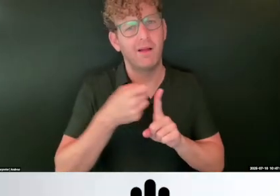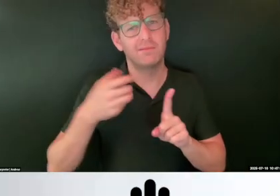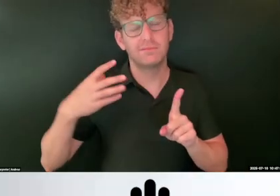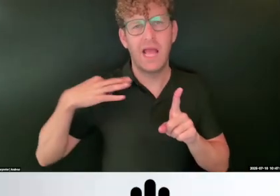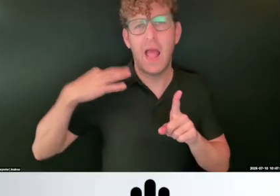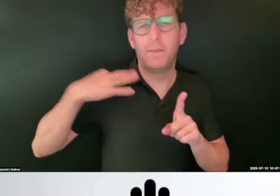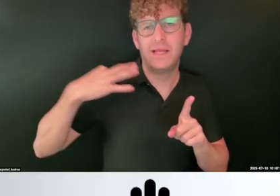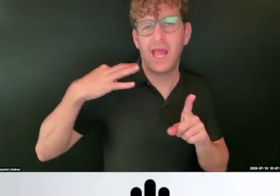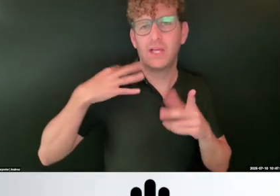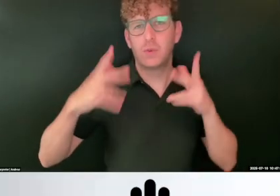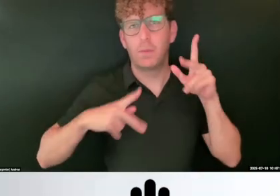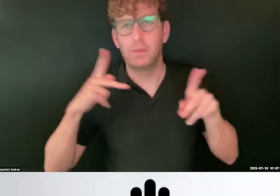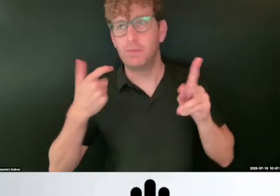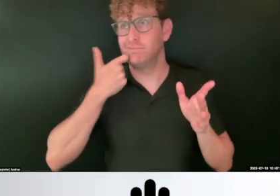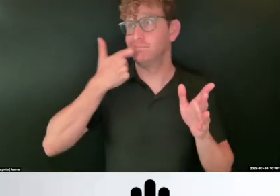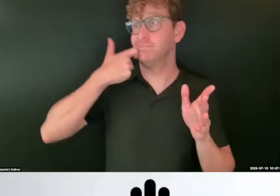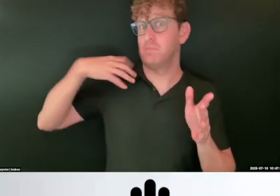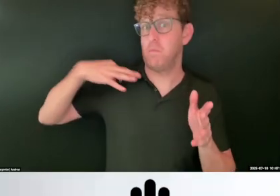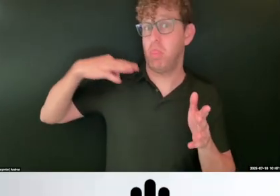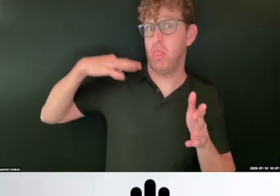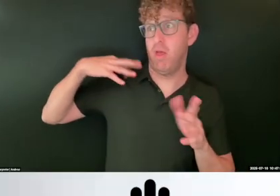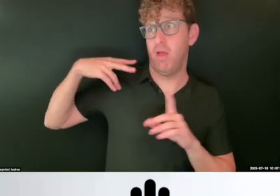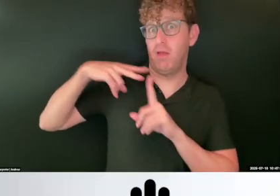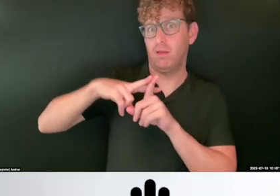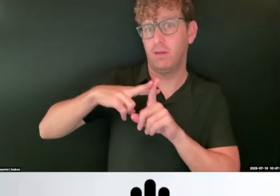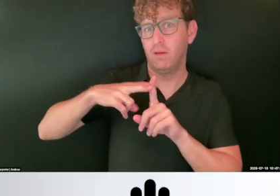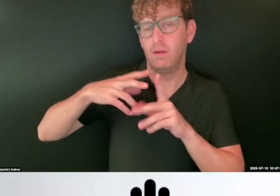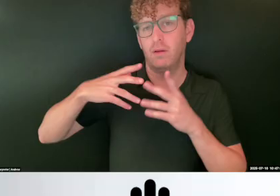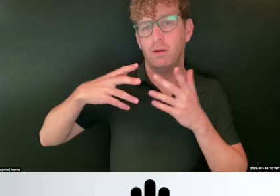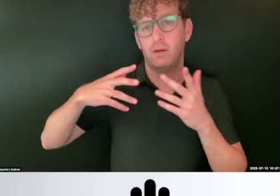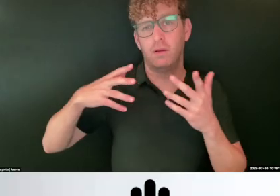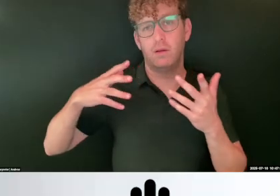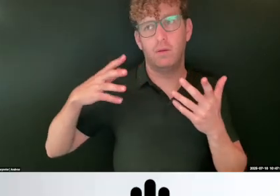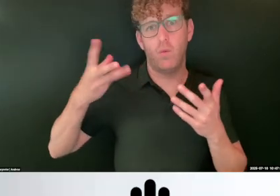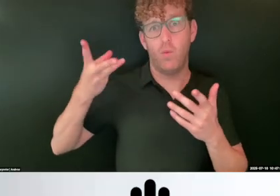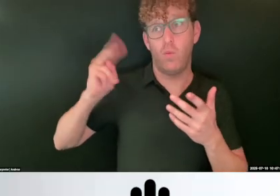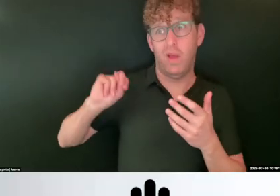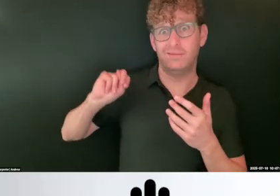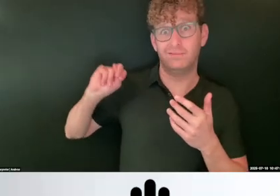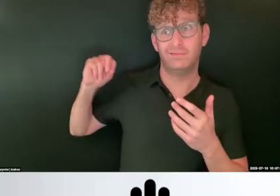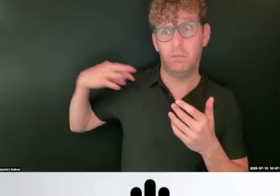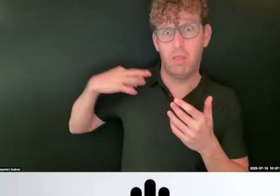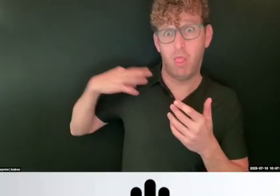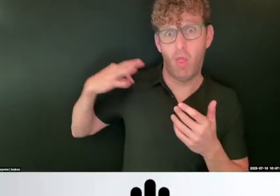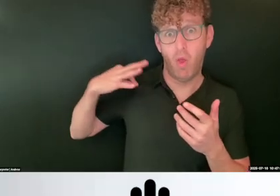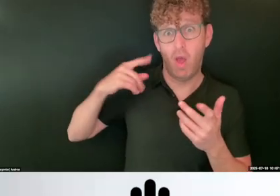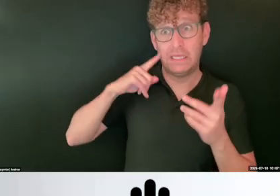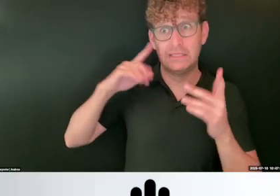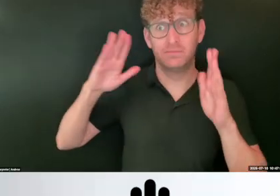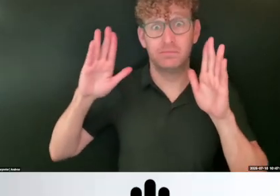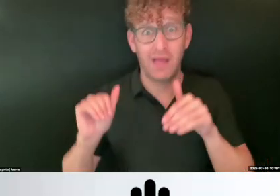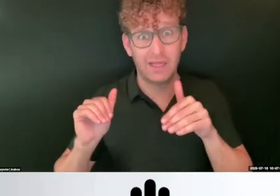who when they applied, they were expecting to have the federal incentive available.